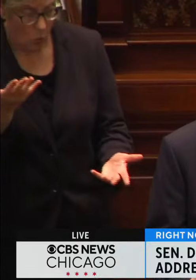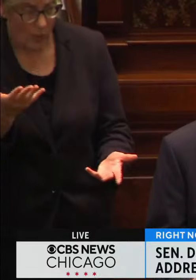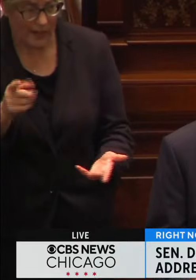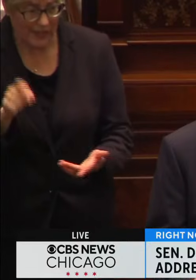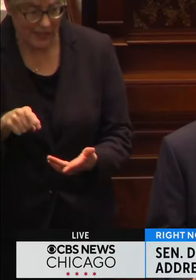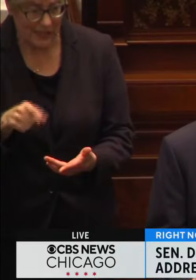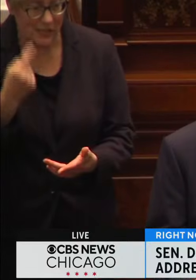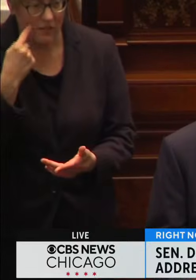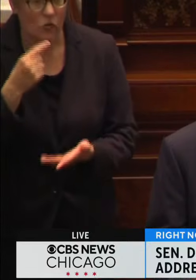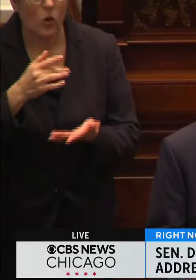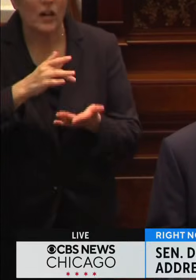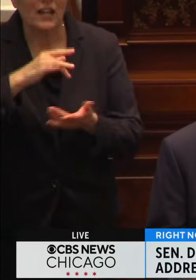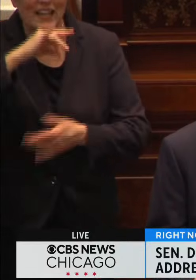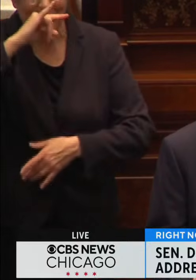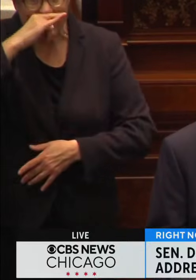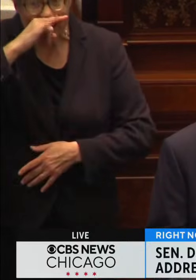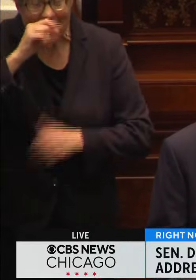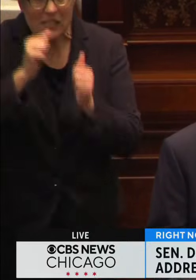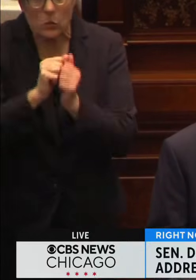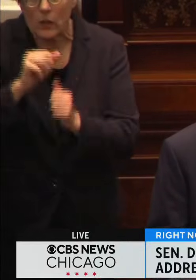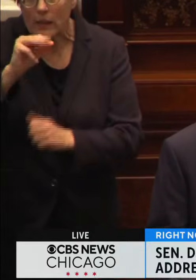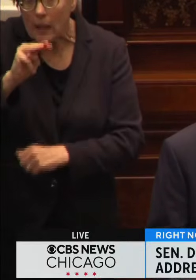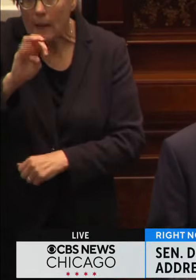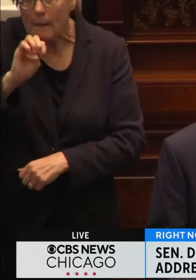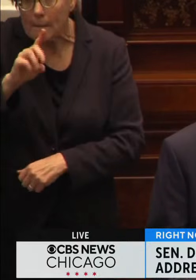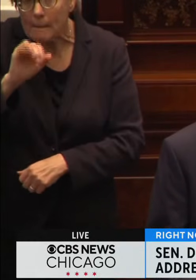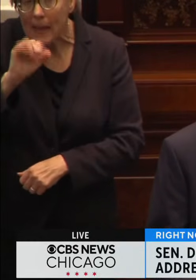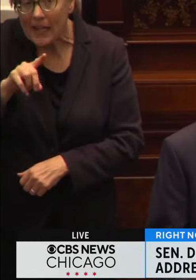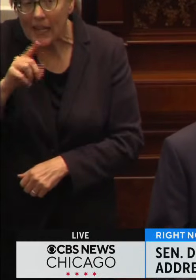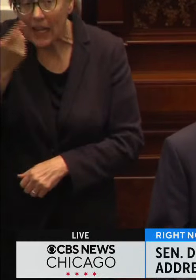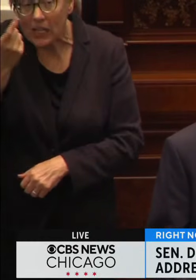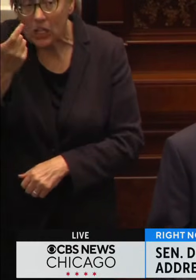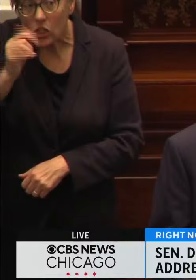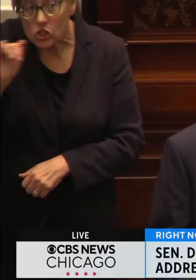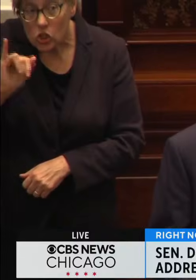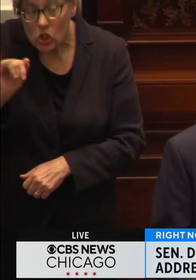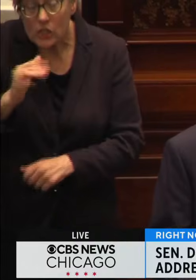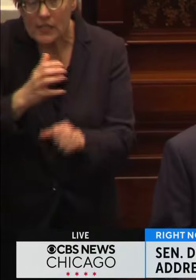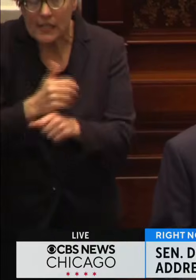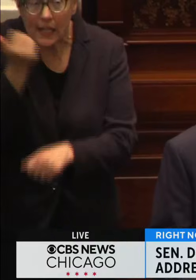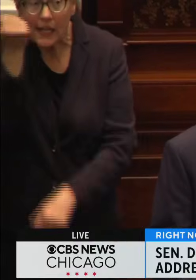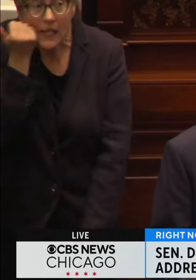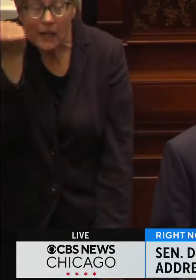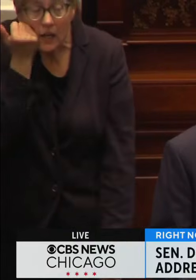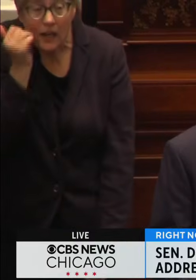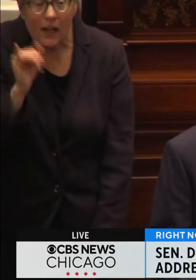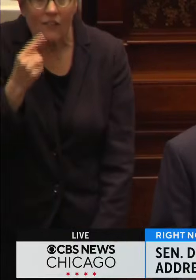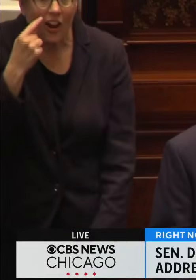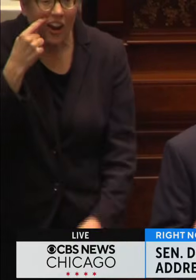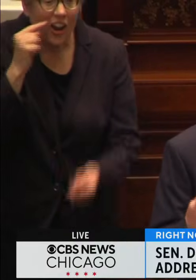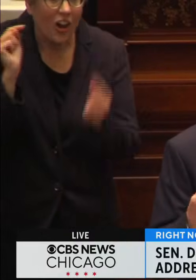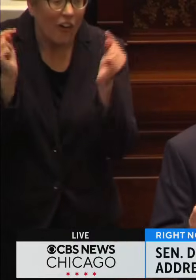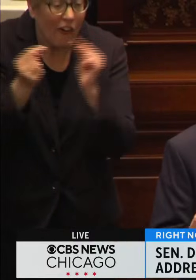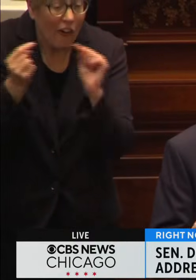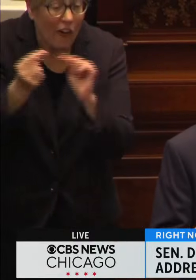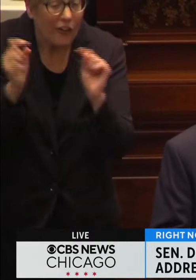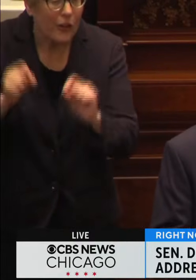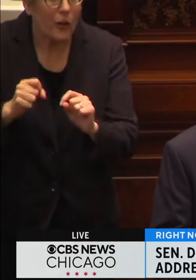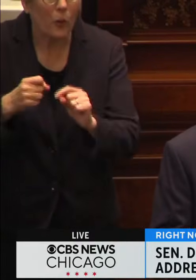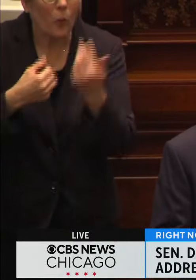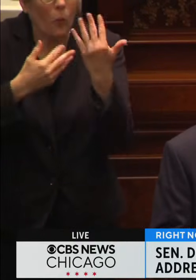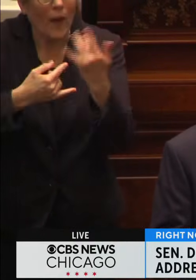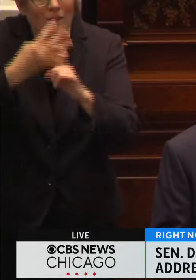for kids on Medicaid to get dental care? You can make an appointment for that kid's toothache and wait 4